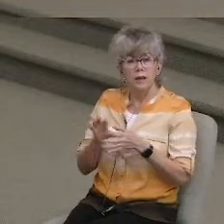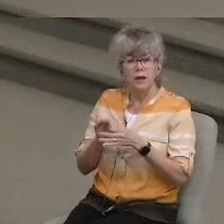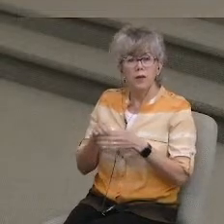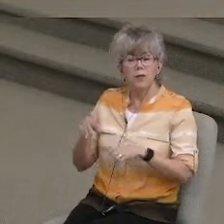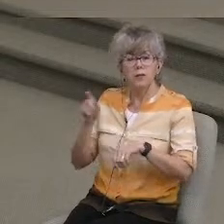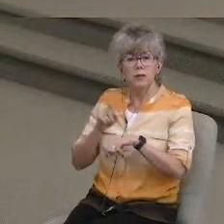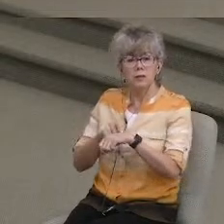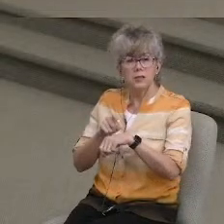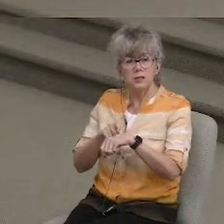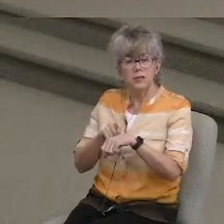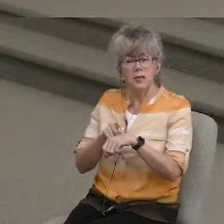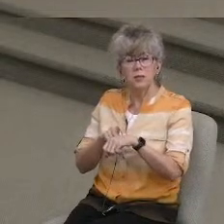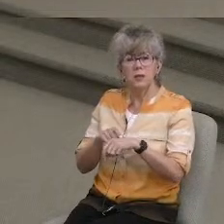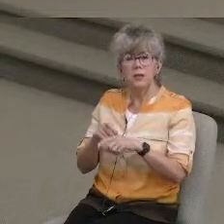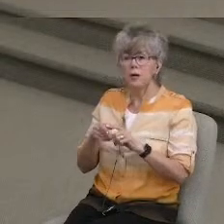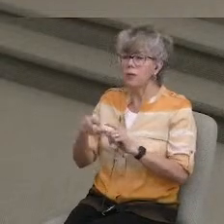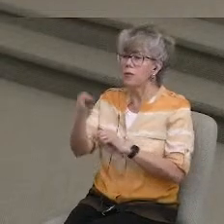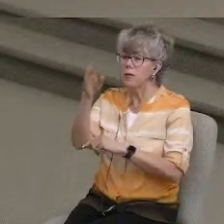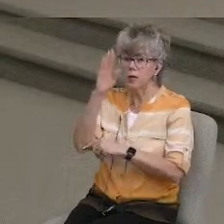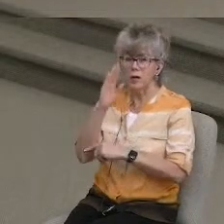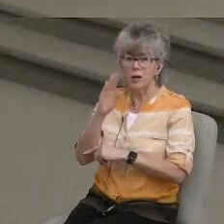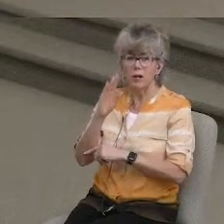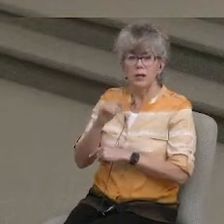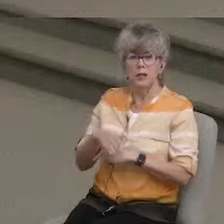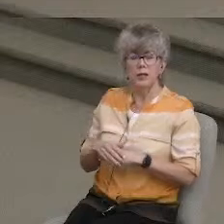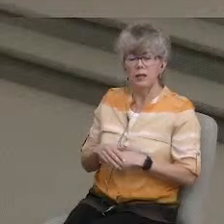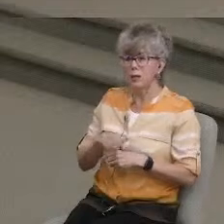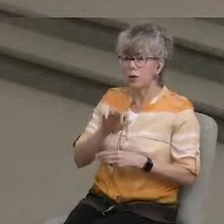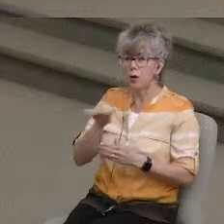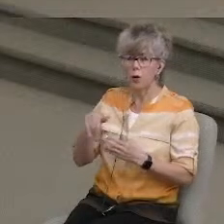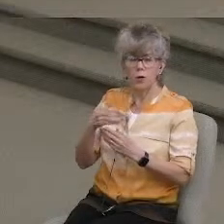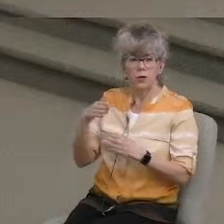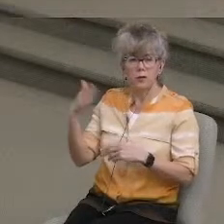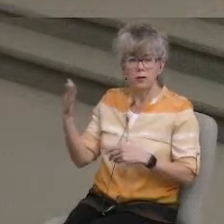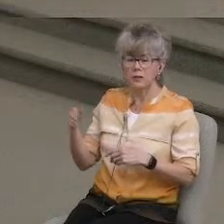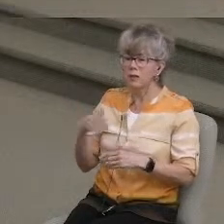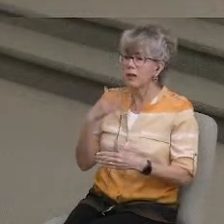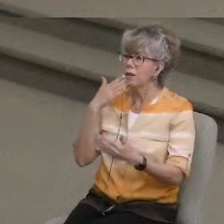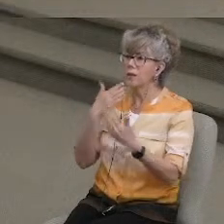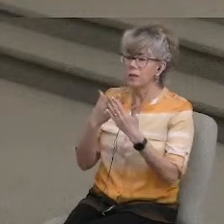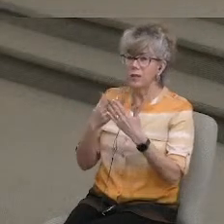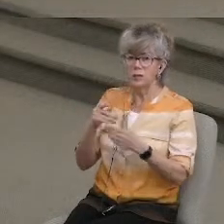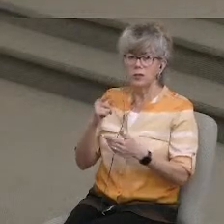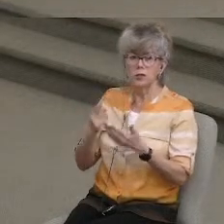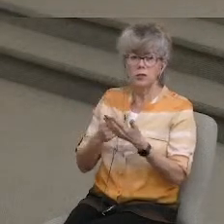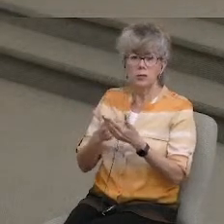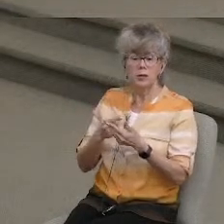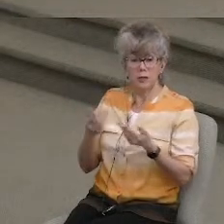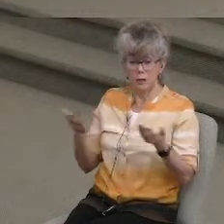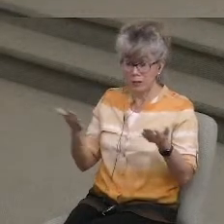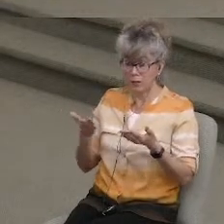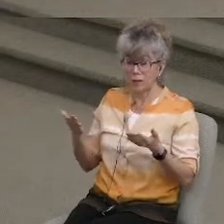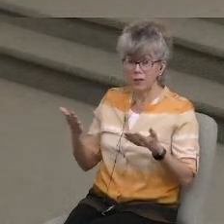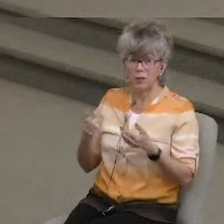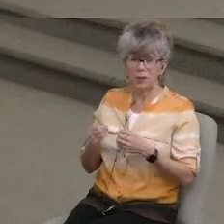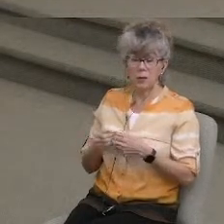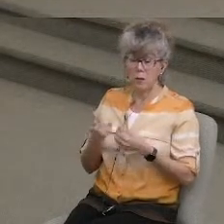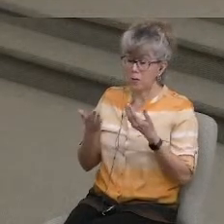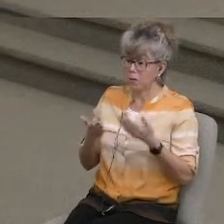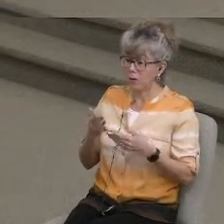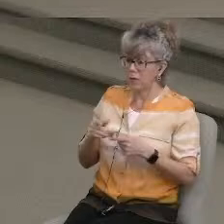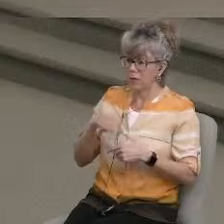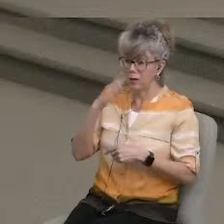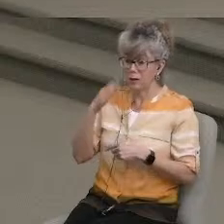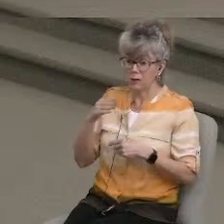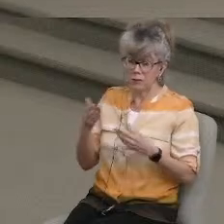the timing of God in all aspects. And so I am thankful that some of you are here who might not have been here for a while.